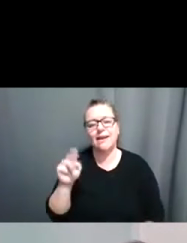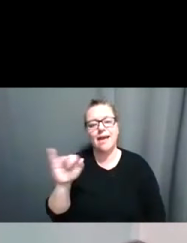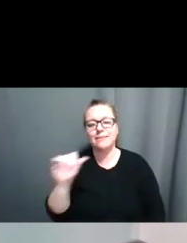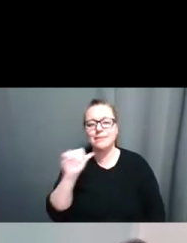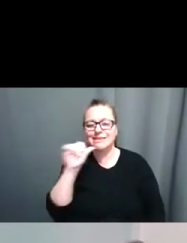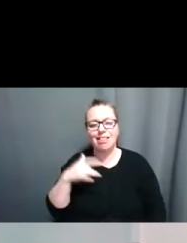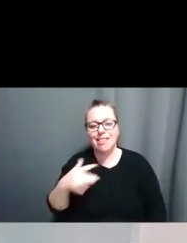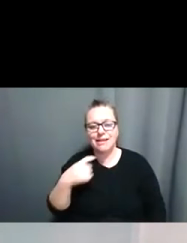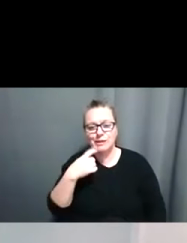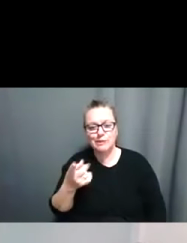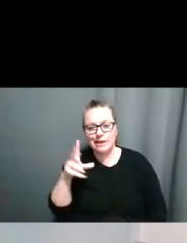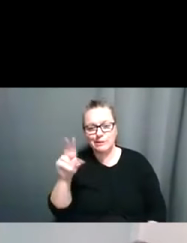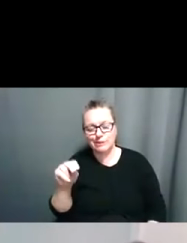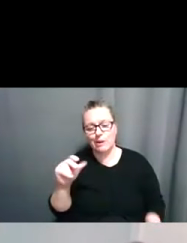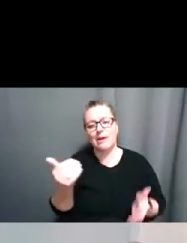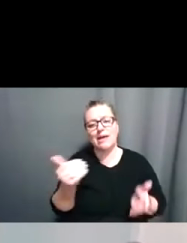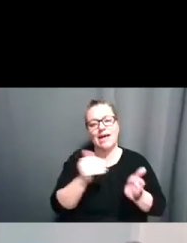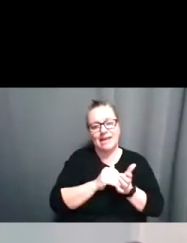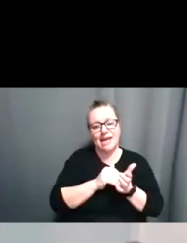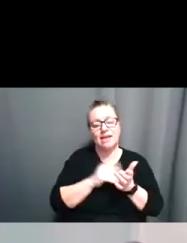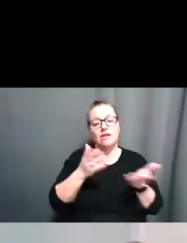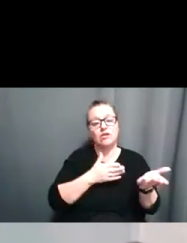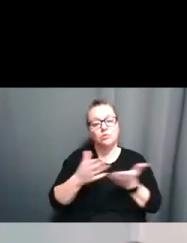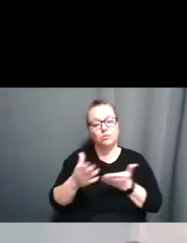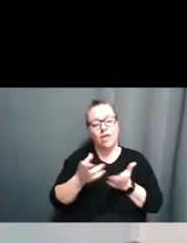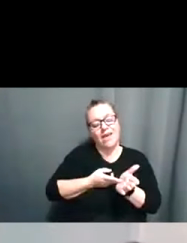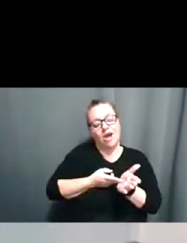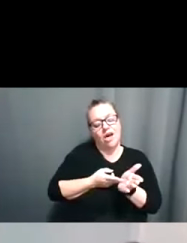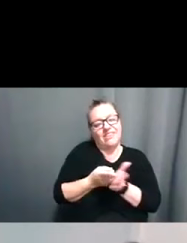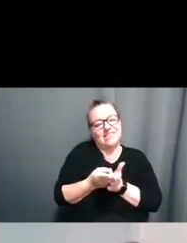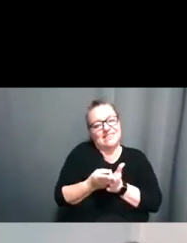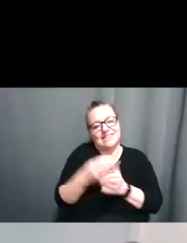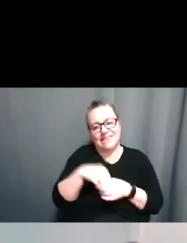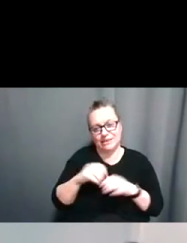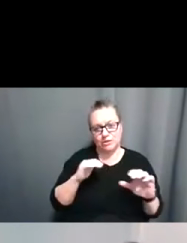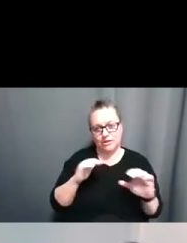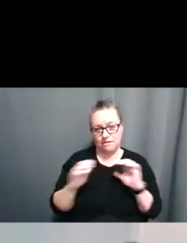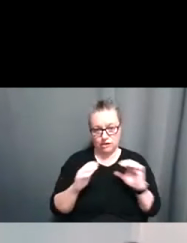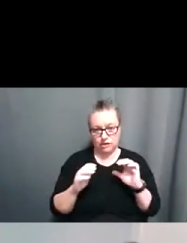you no, right? And again, you've brought that invaluable authenticity into the conversation.